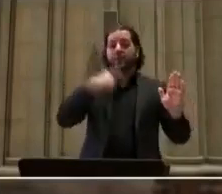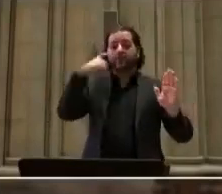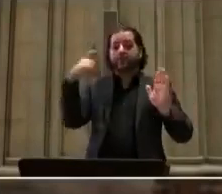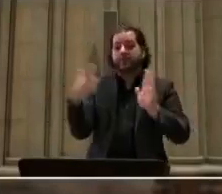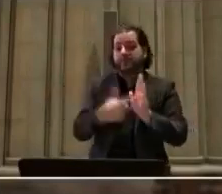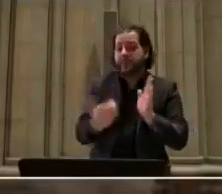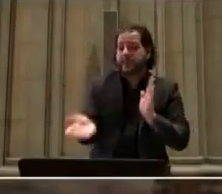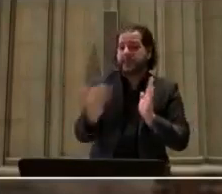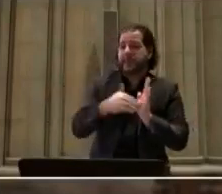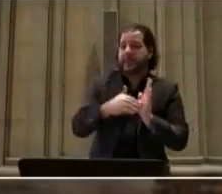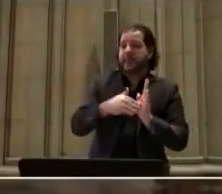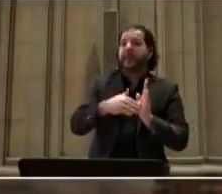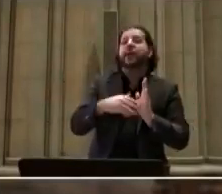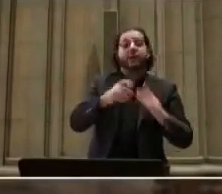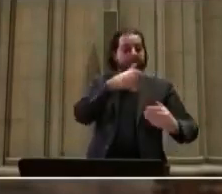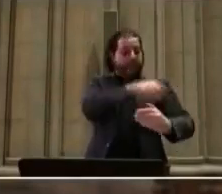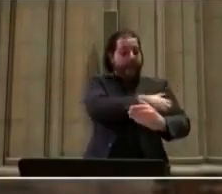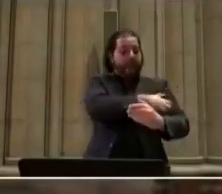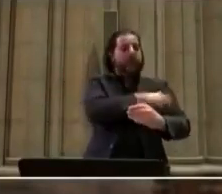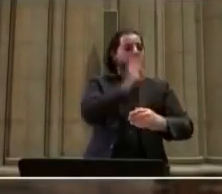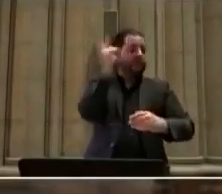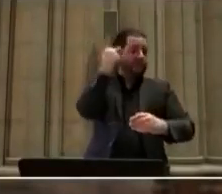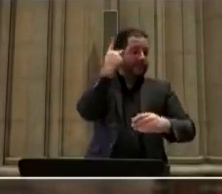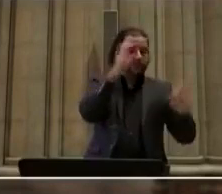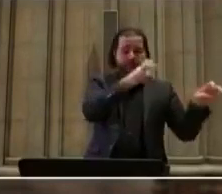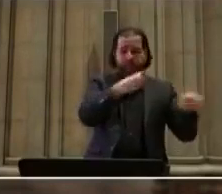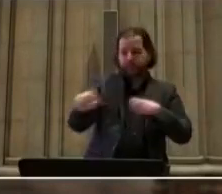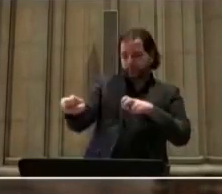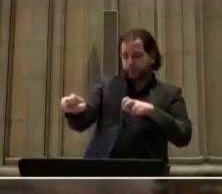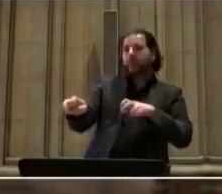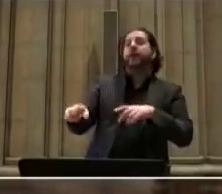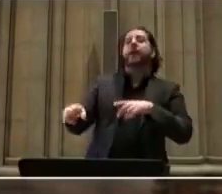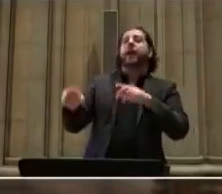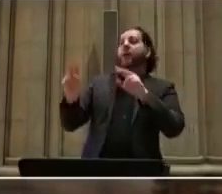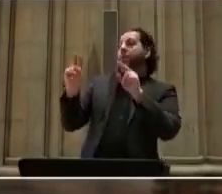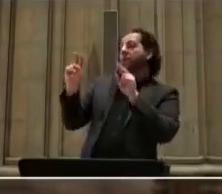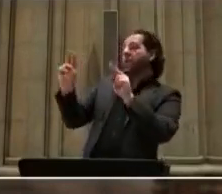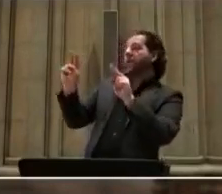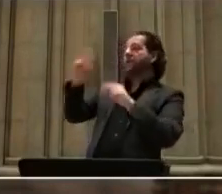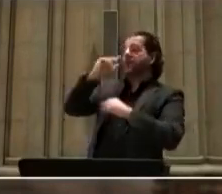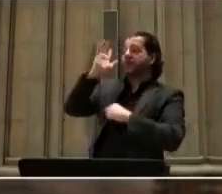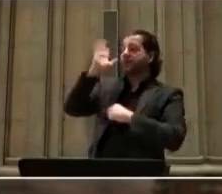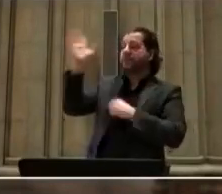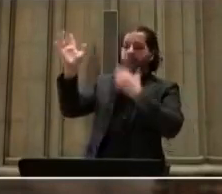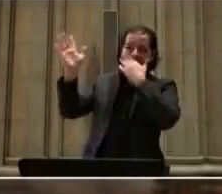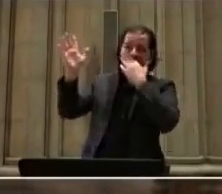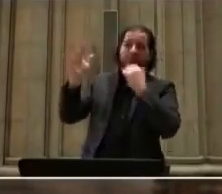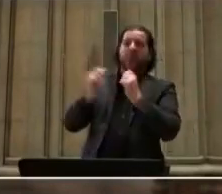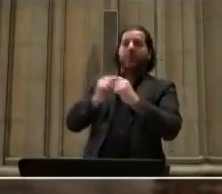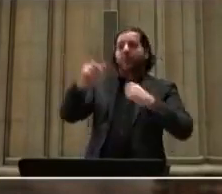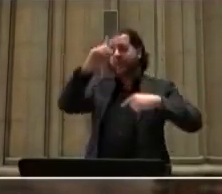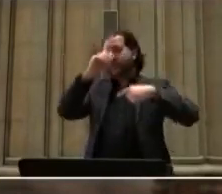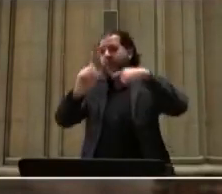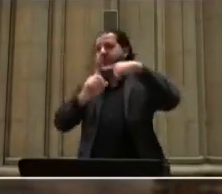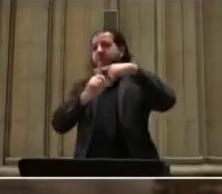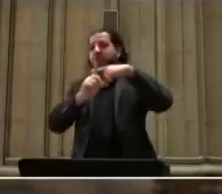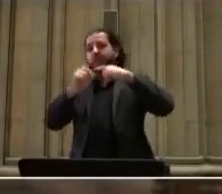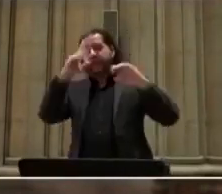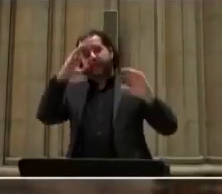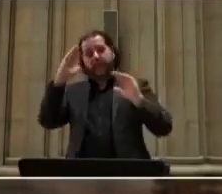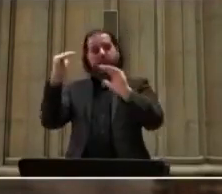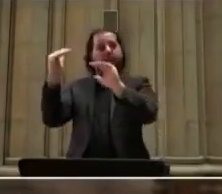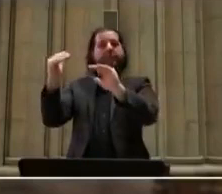once again the transition of political leadership and look toward the future with resolve and